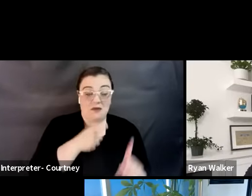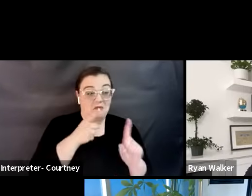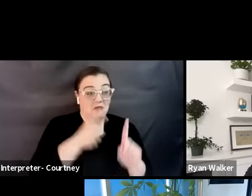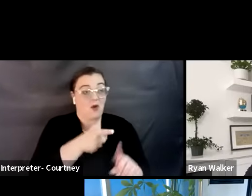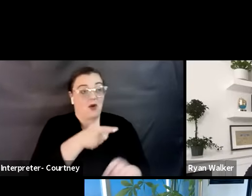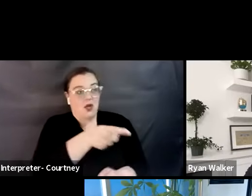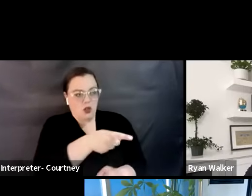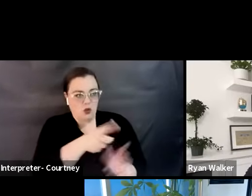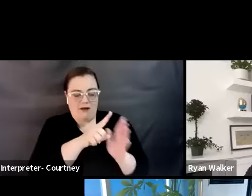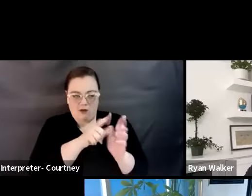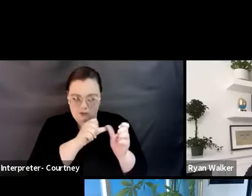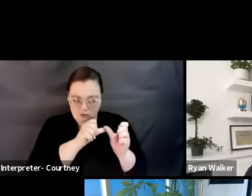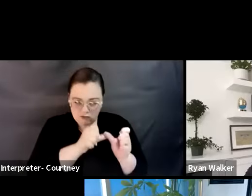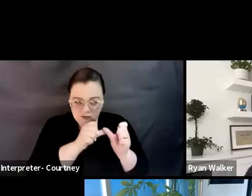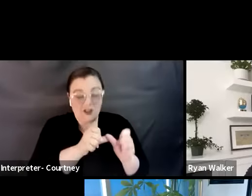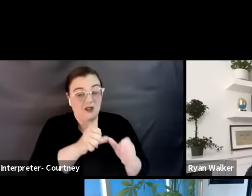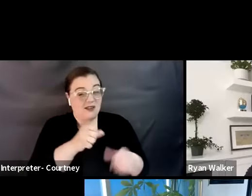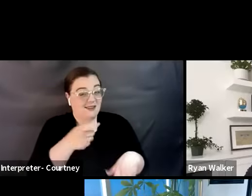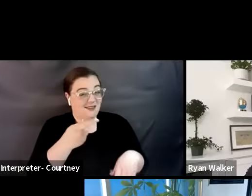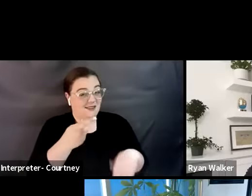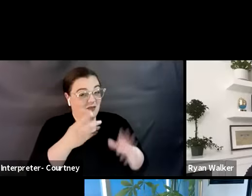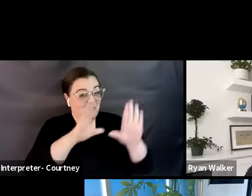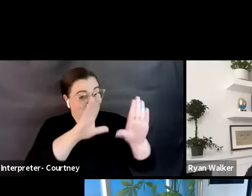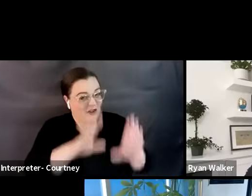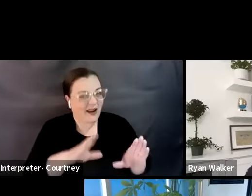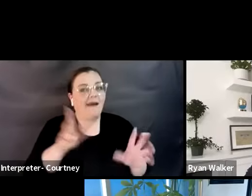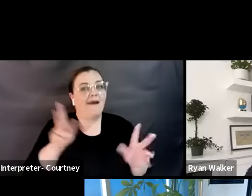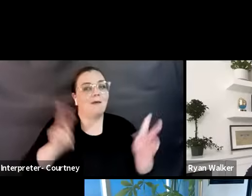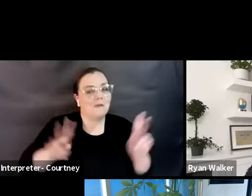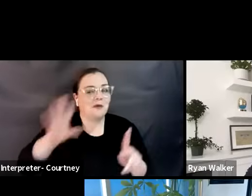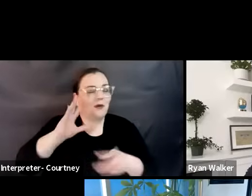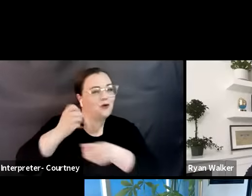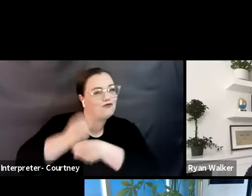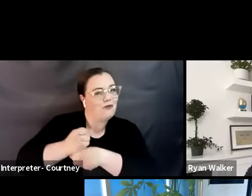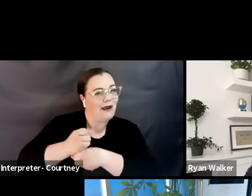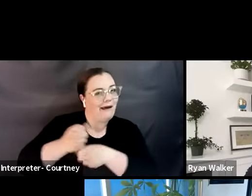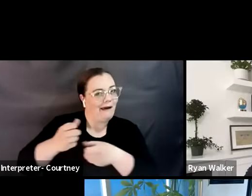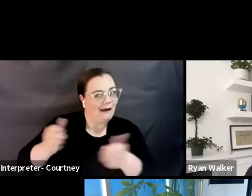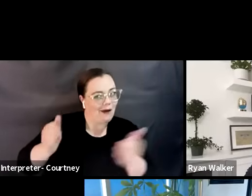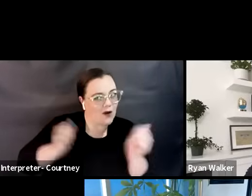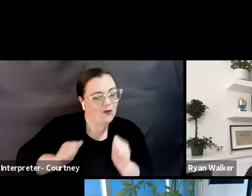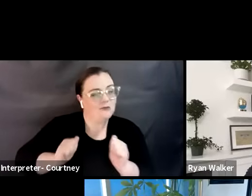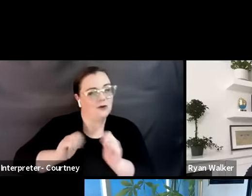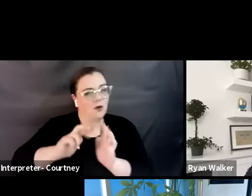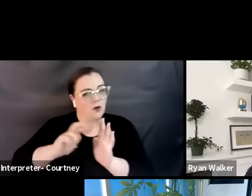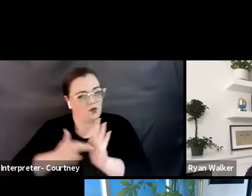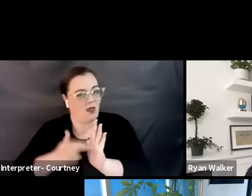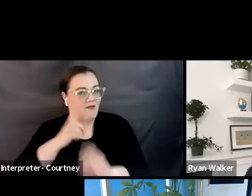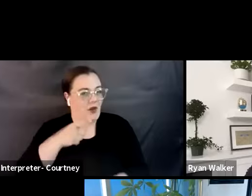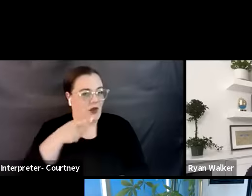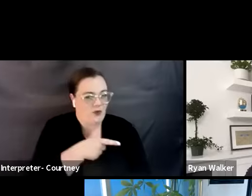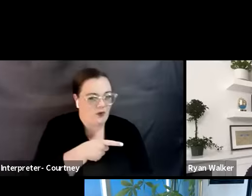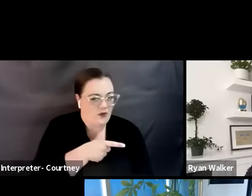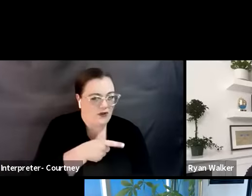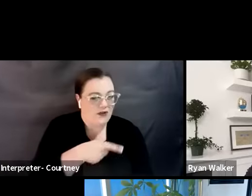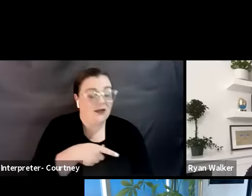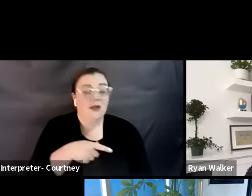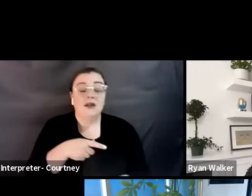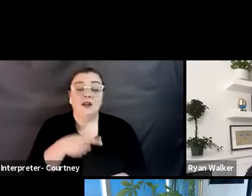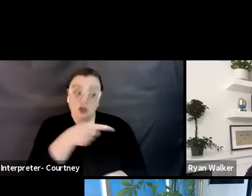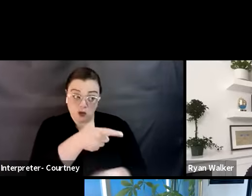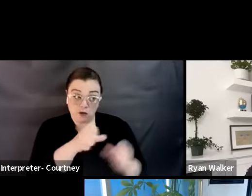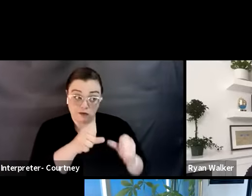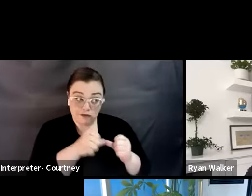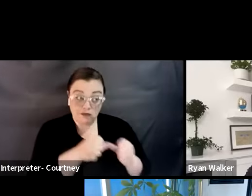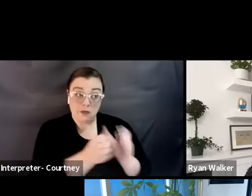for you, that people go, wow, I really want him in this project. Let me find something. Let me redirect this role and make it a little bit more